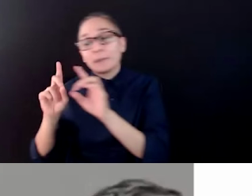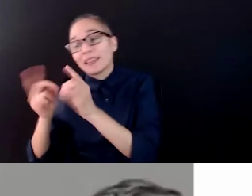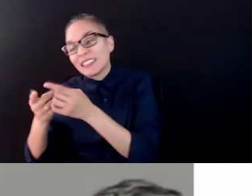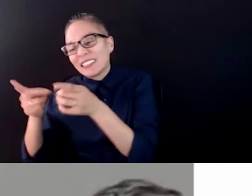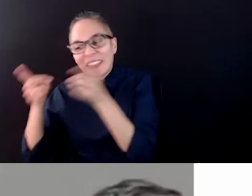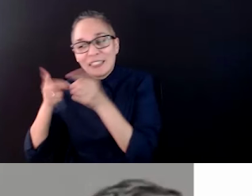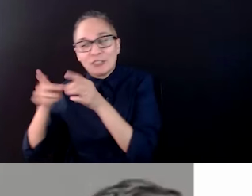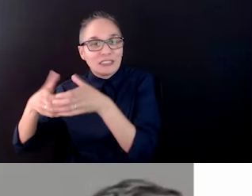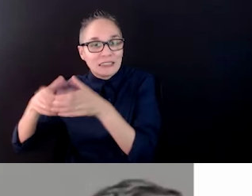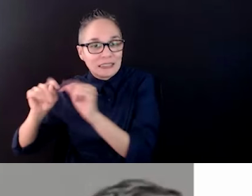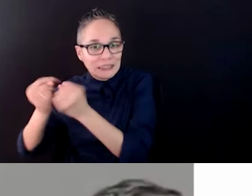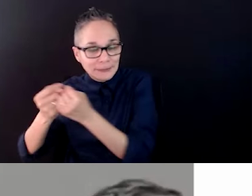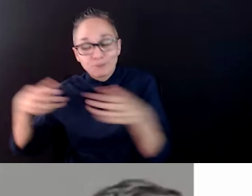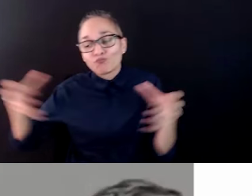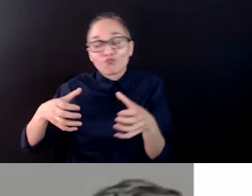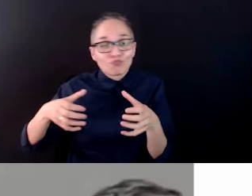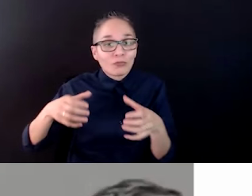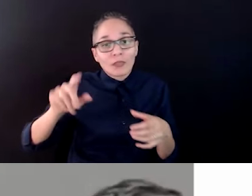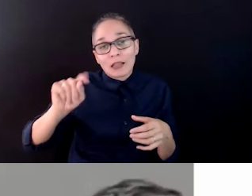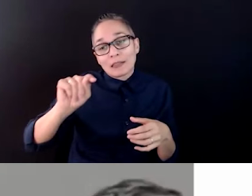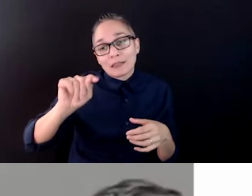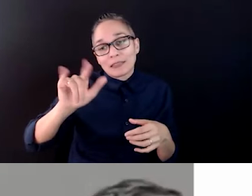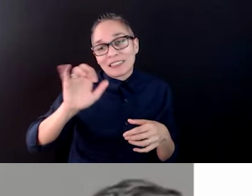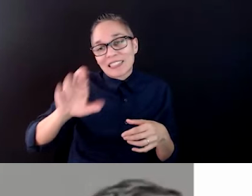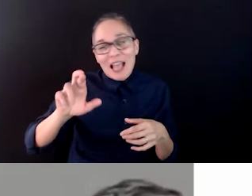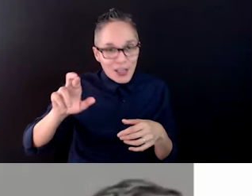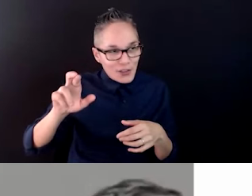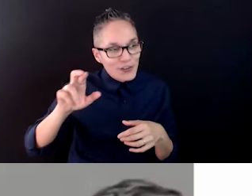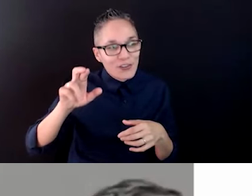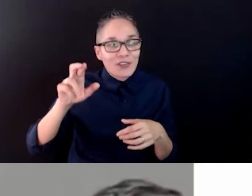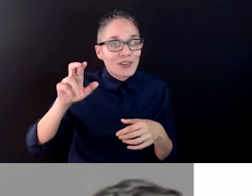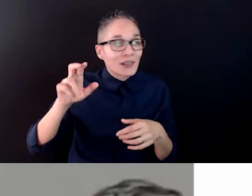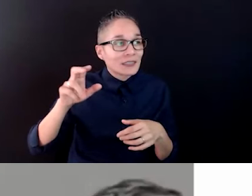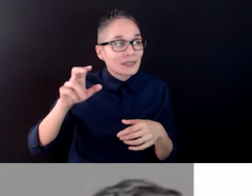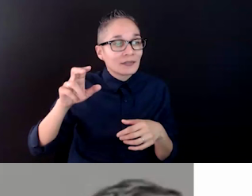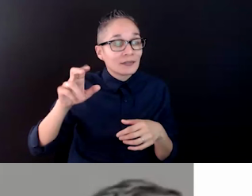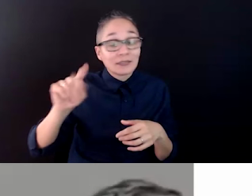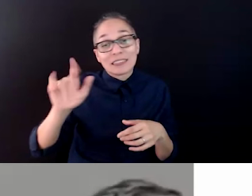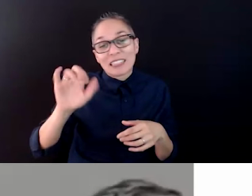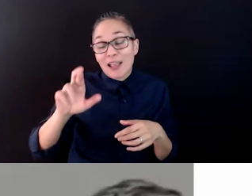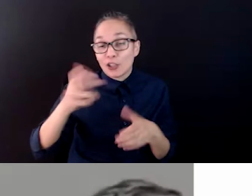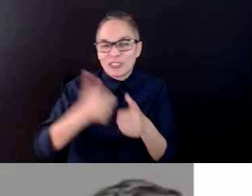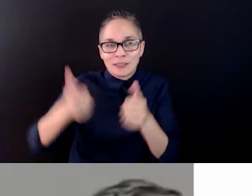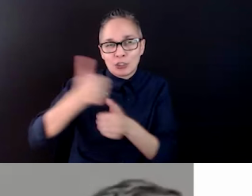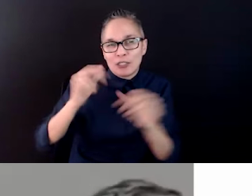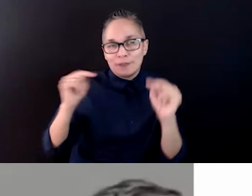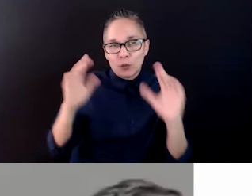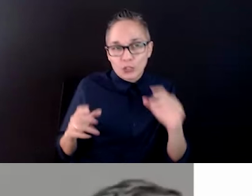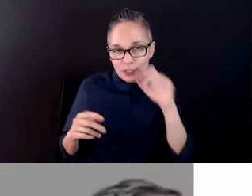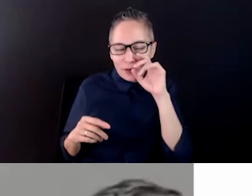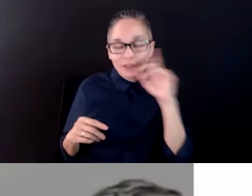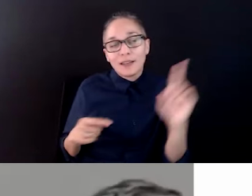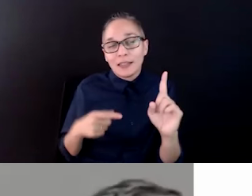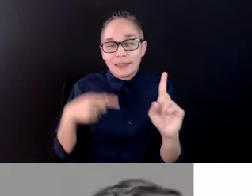then Tyler a lot of things are being said. Tyler's like, and Tyler's the chief negotiator. Tyler is my chief